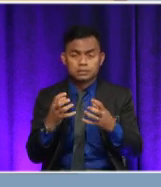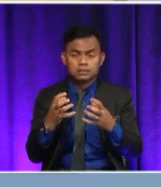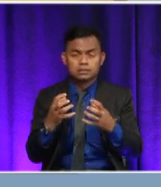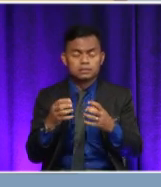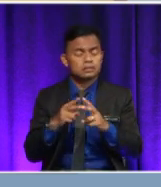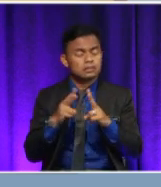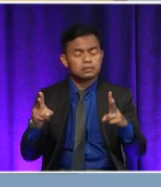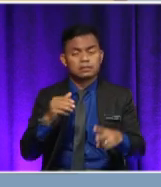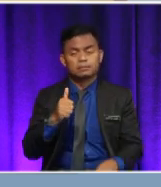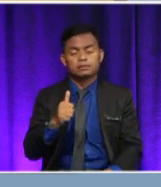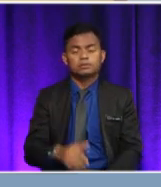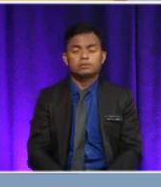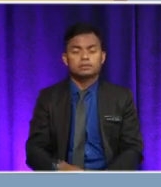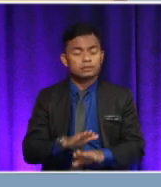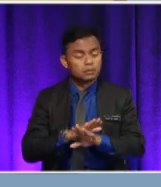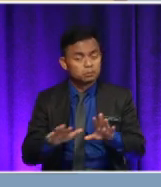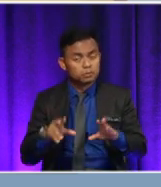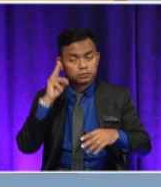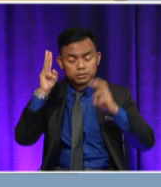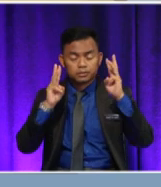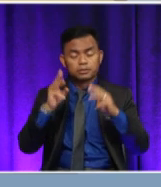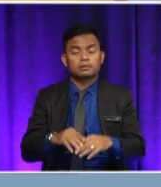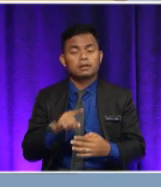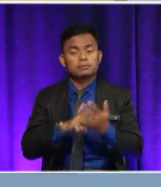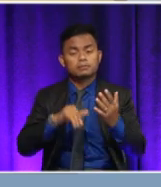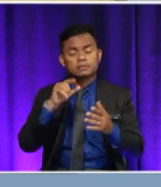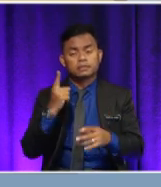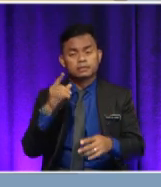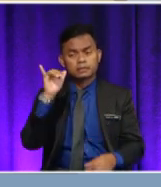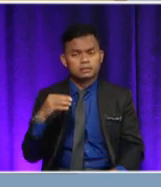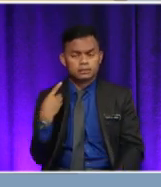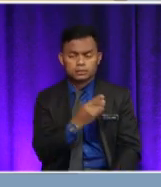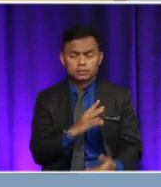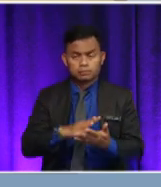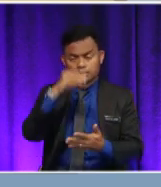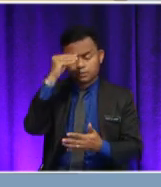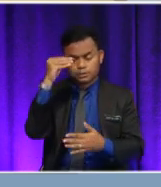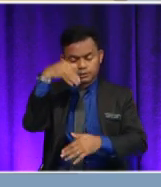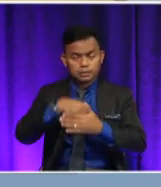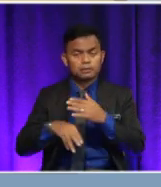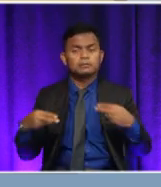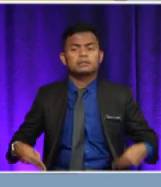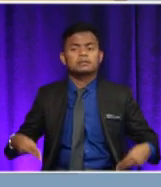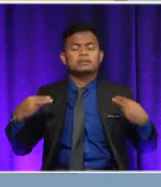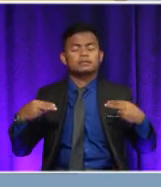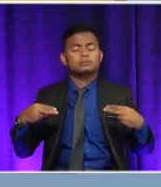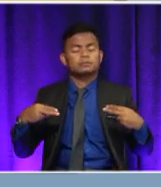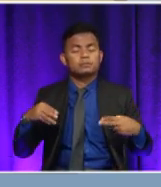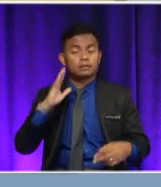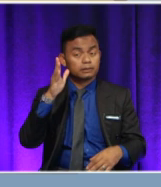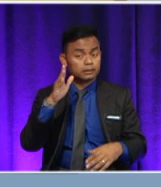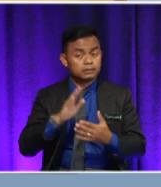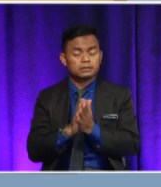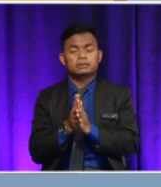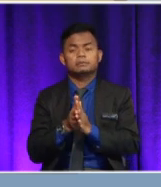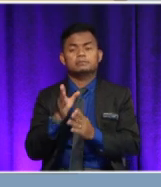along, but everything that happens along the journey are the most expensive experience. In addition, he also shows me